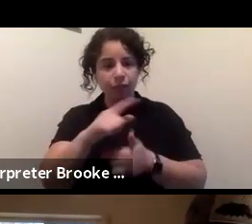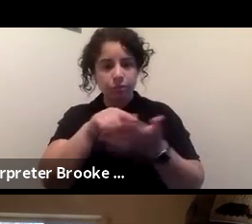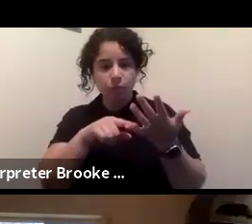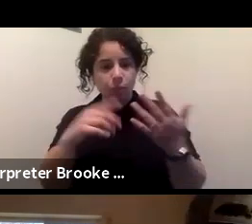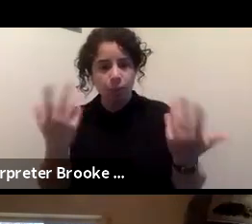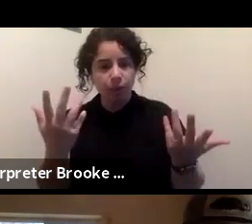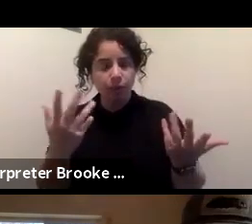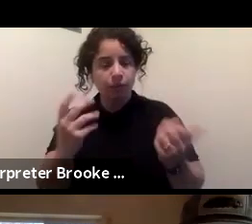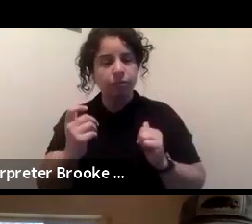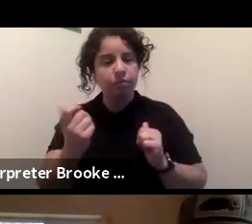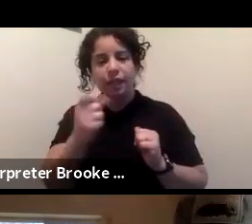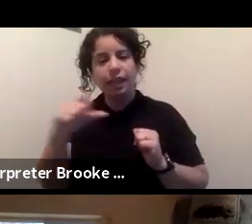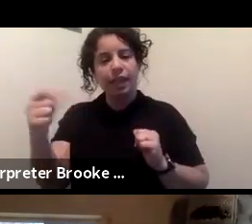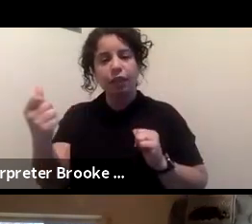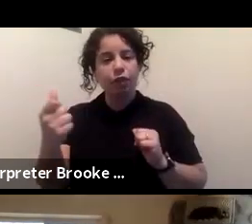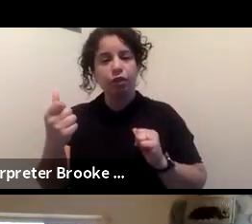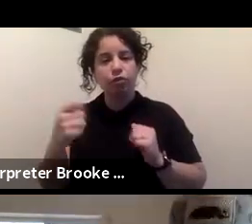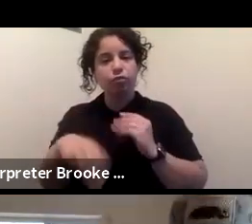any other,